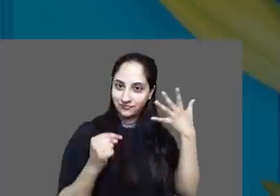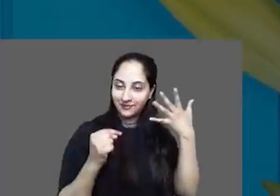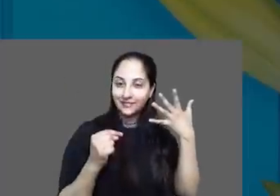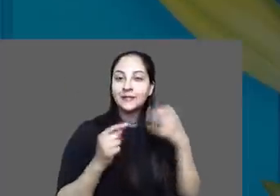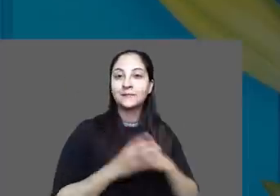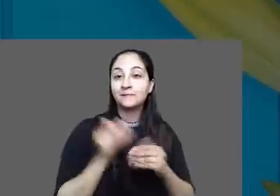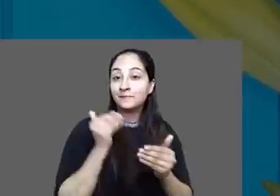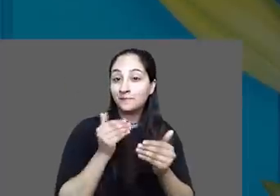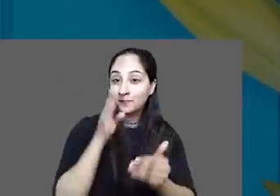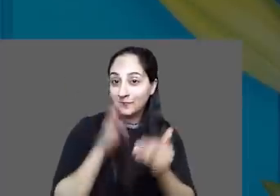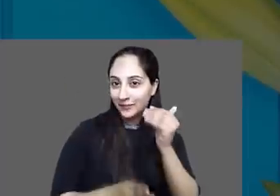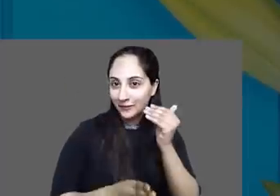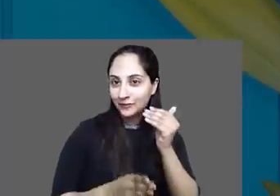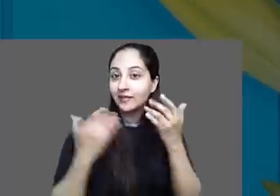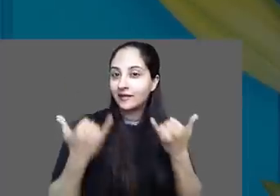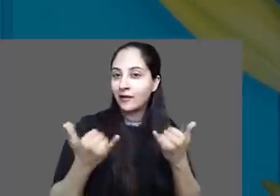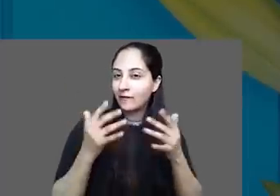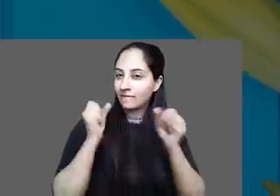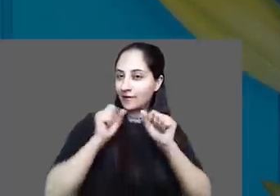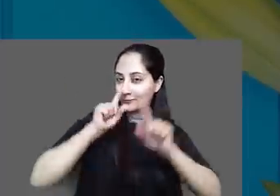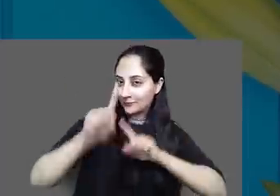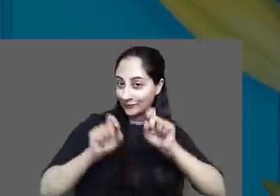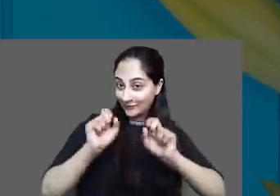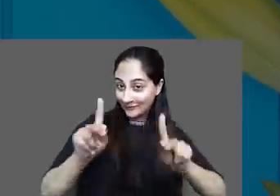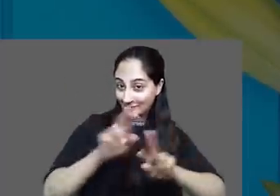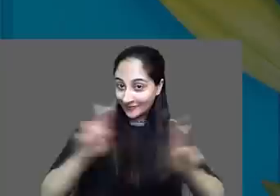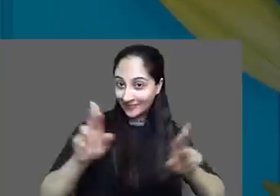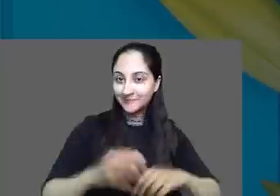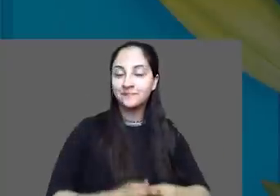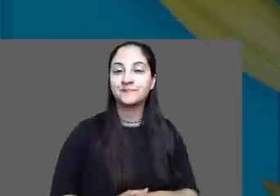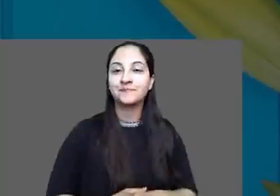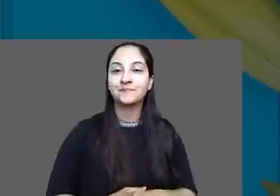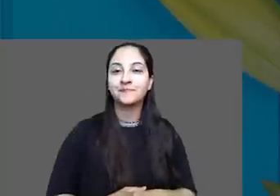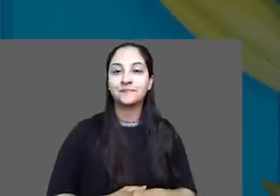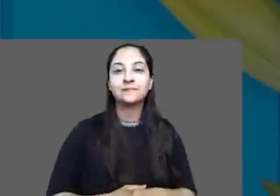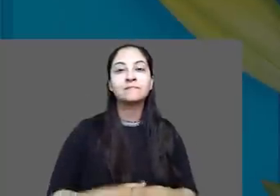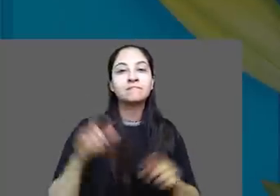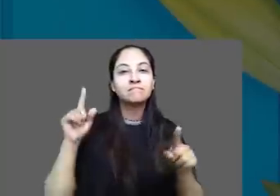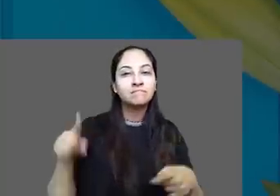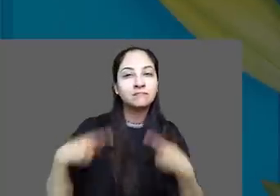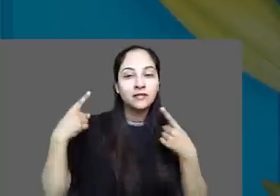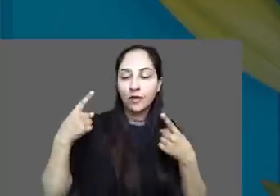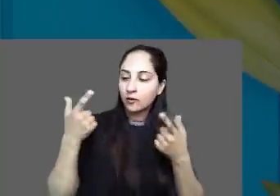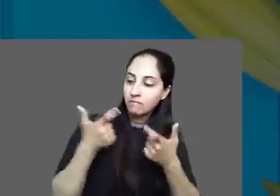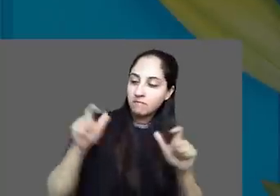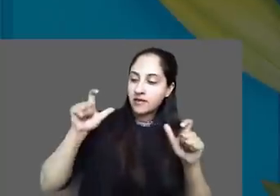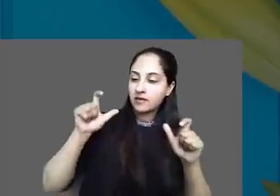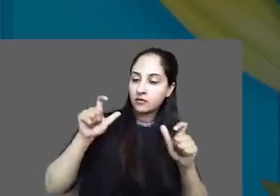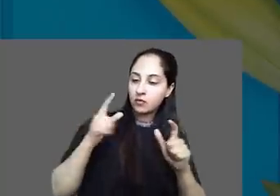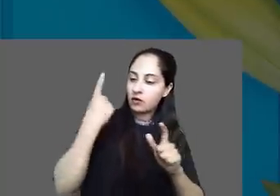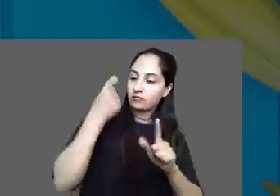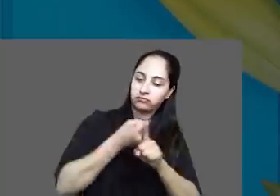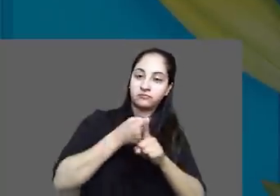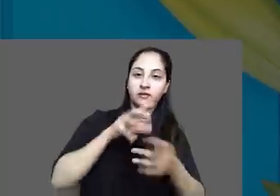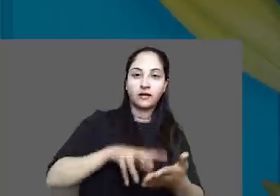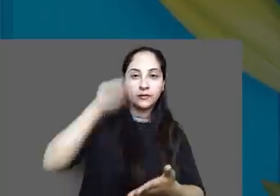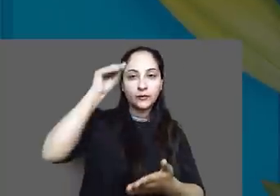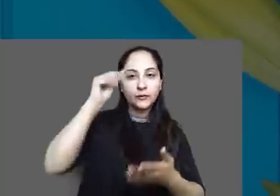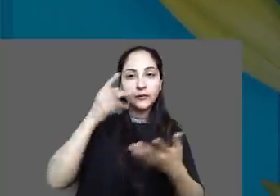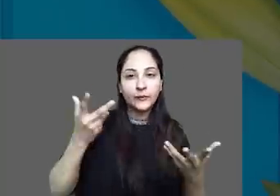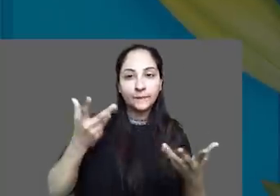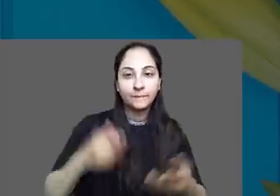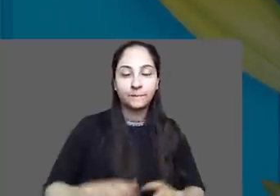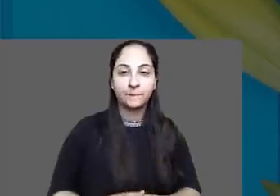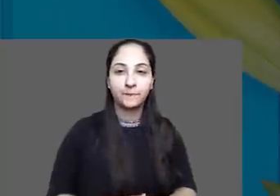so easily. I want to do a quick lightning round, some quick questions for you. Are you game to play with me? Sure. Okay. My first question